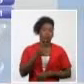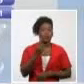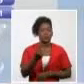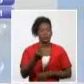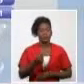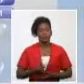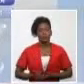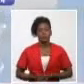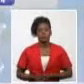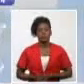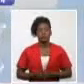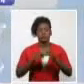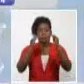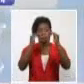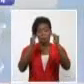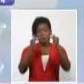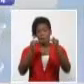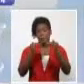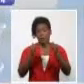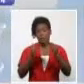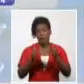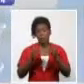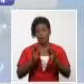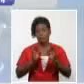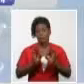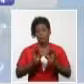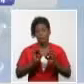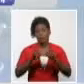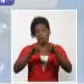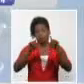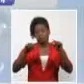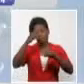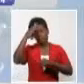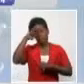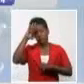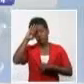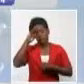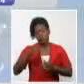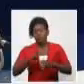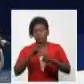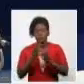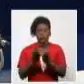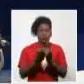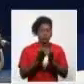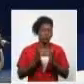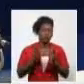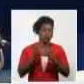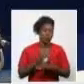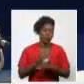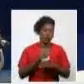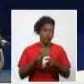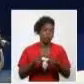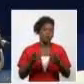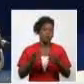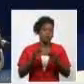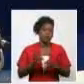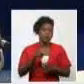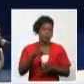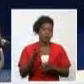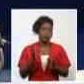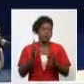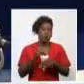Cienfuegos 6.9, and Camagüey with 5.1. This is the situation of our